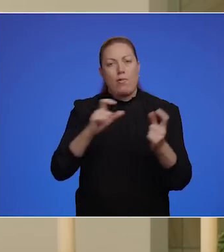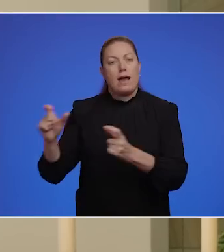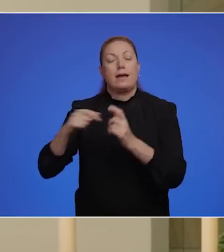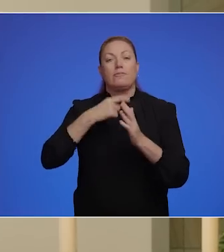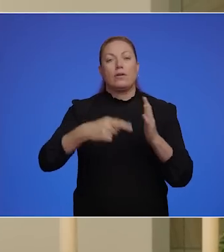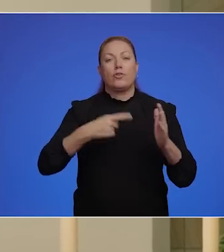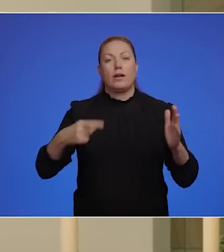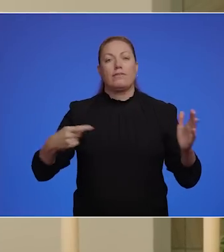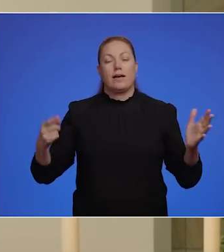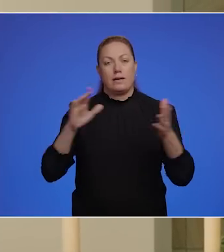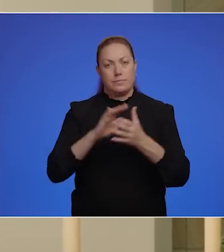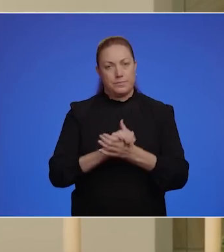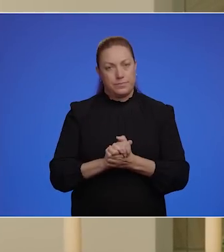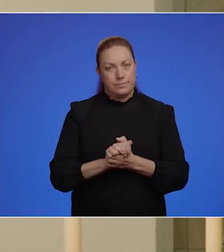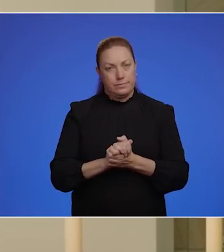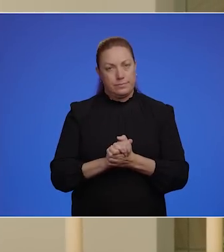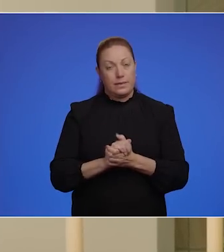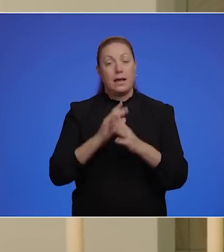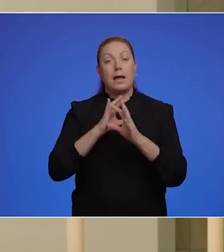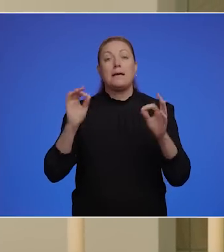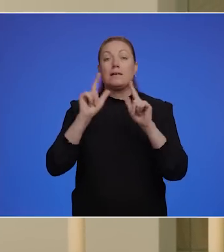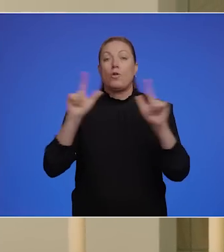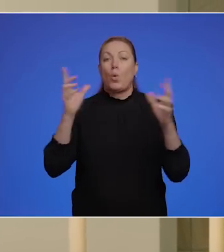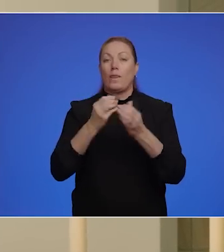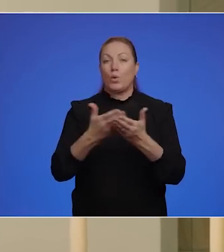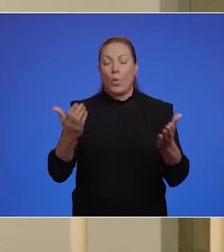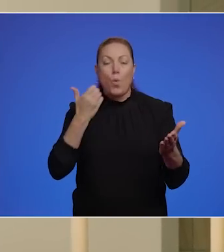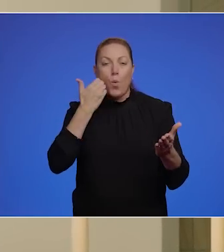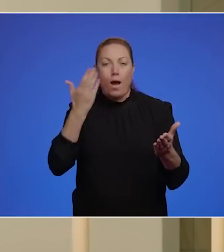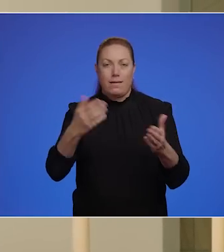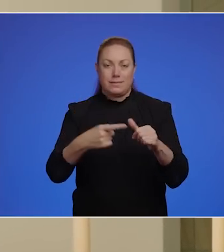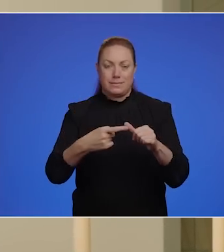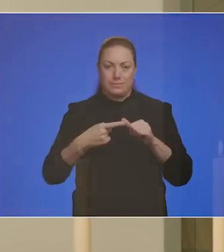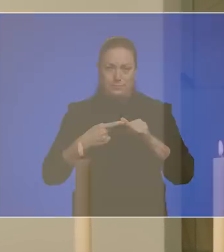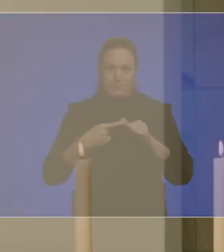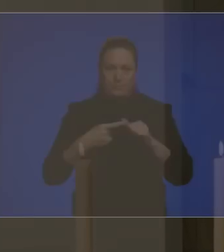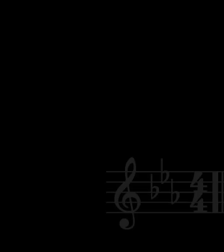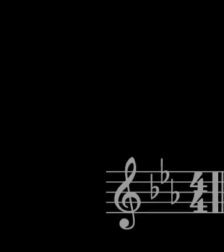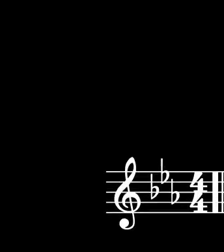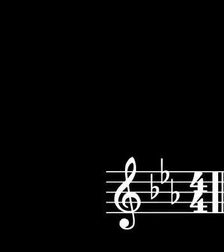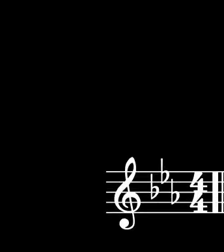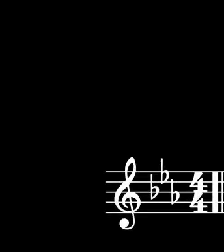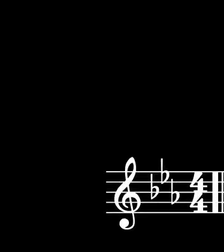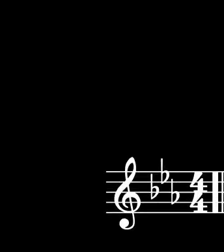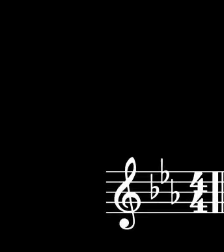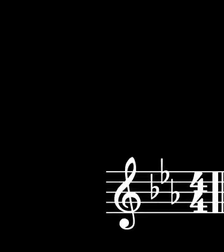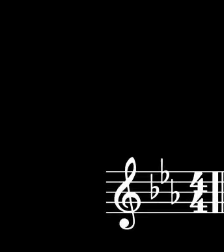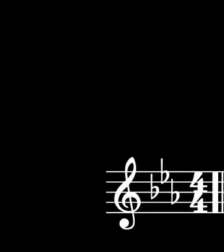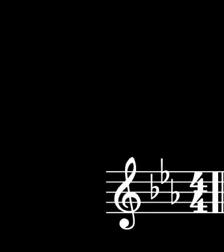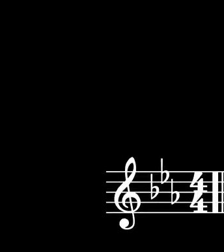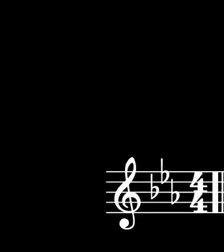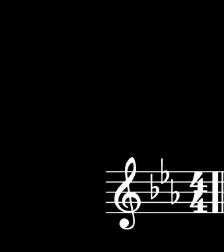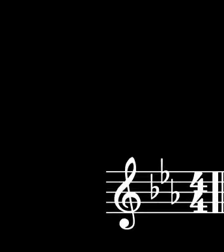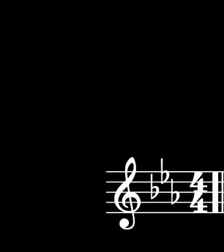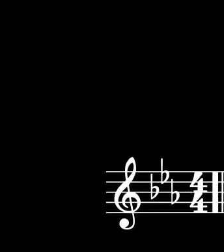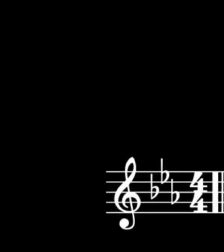reign for ever and ever. Amen. The peace of the Lord be with you always. And with your spirit. Lamb